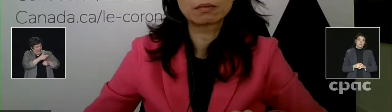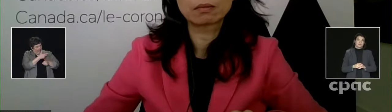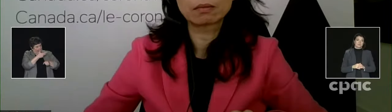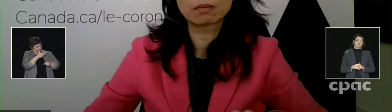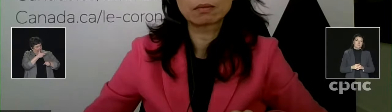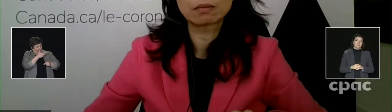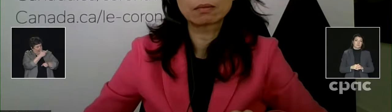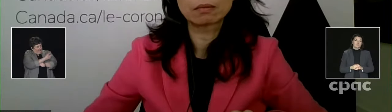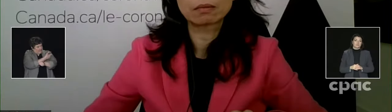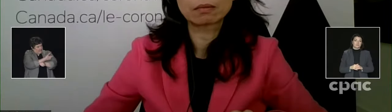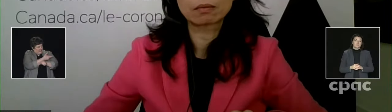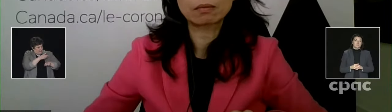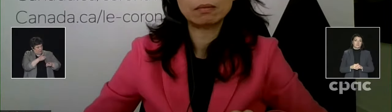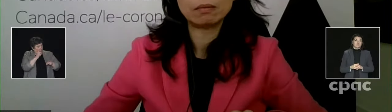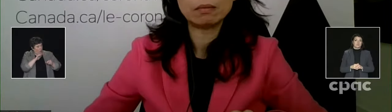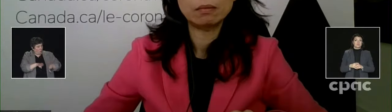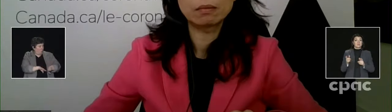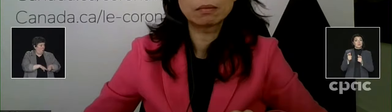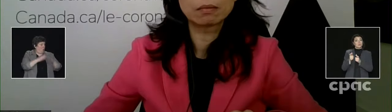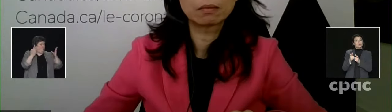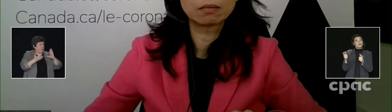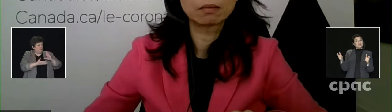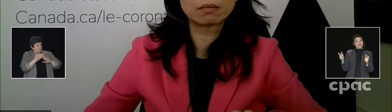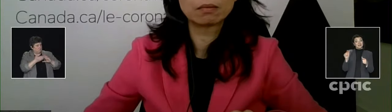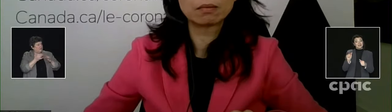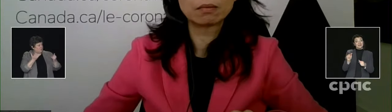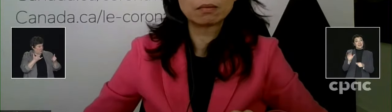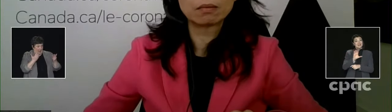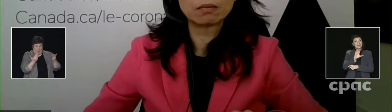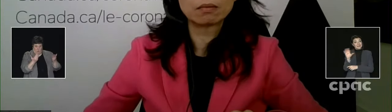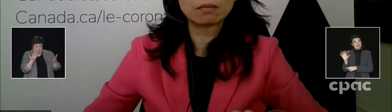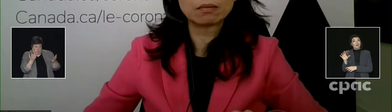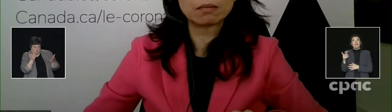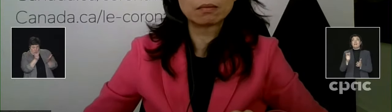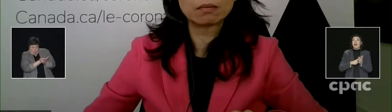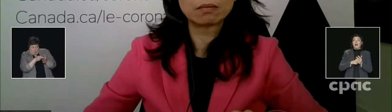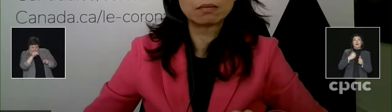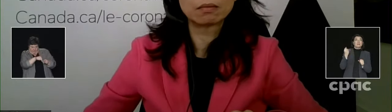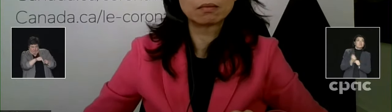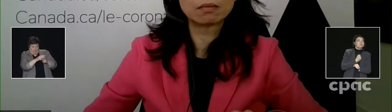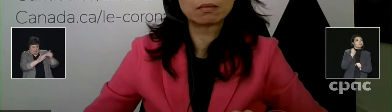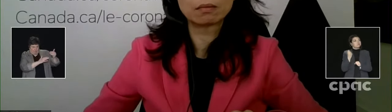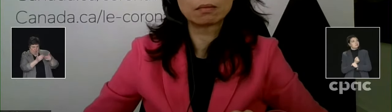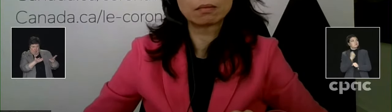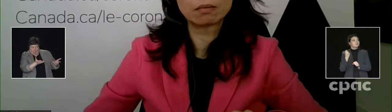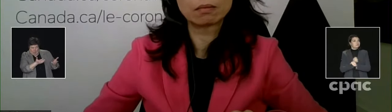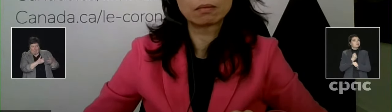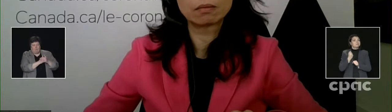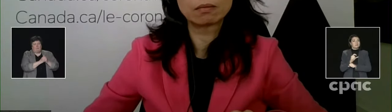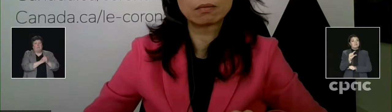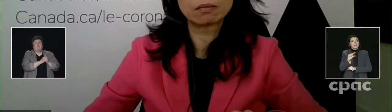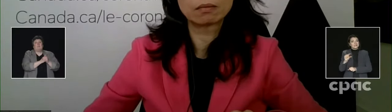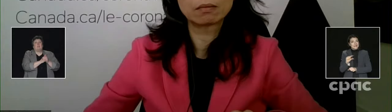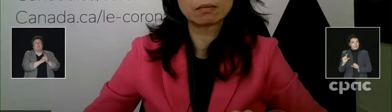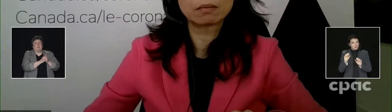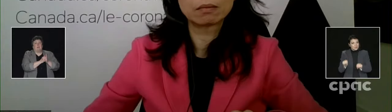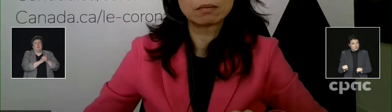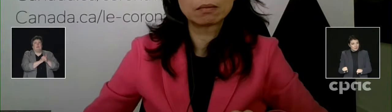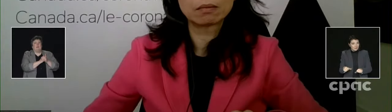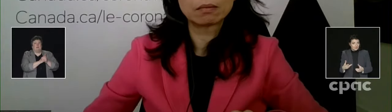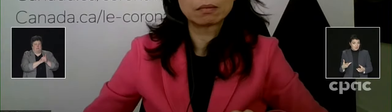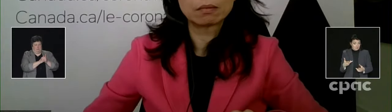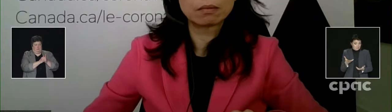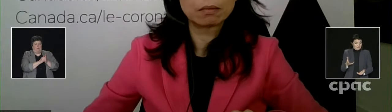supply expected to be running now that this is approved? And how much is expected to be kind